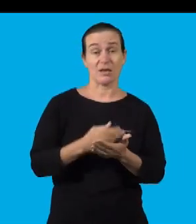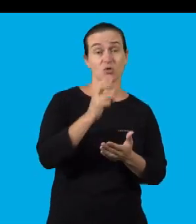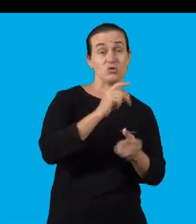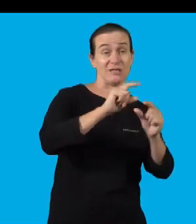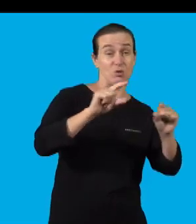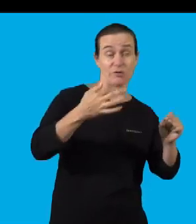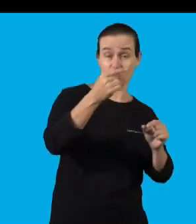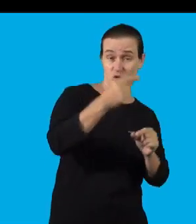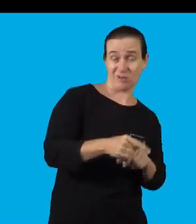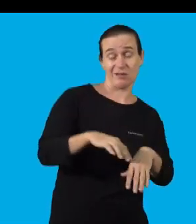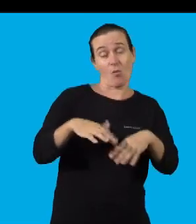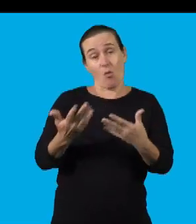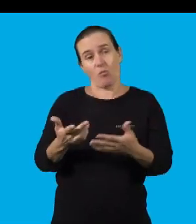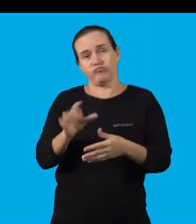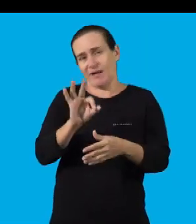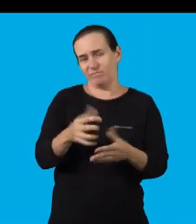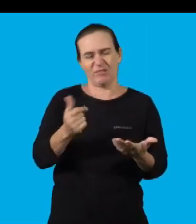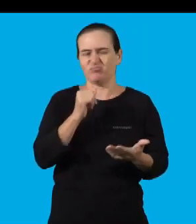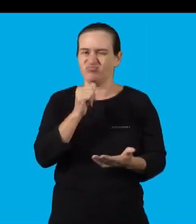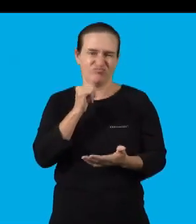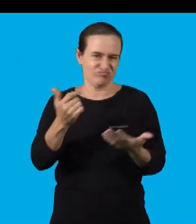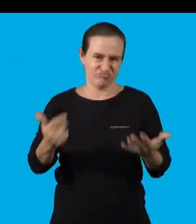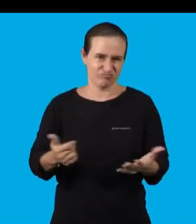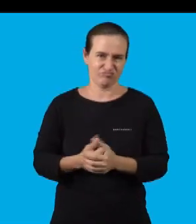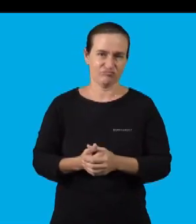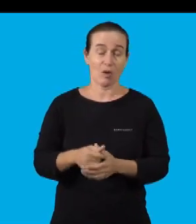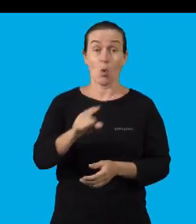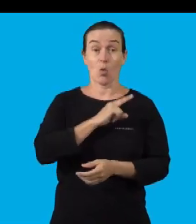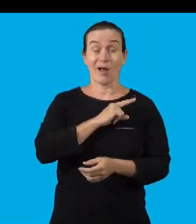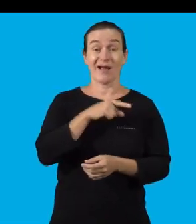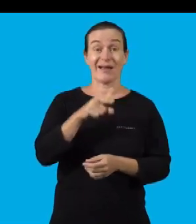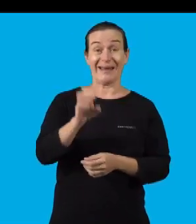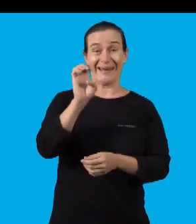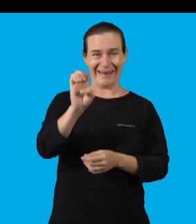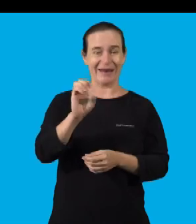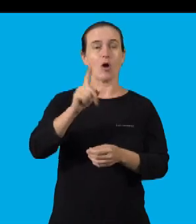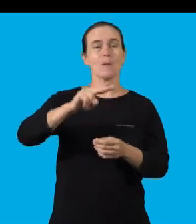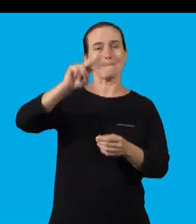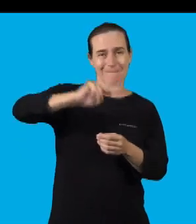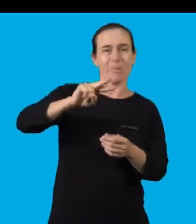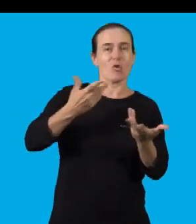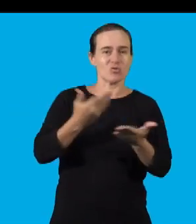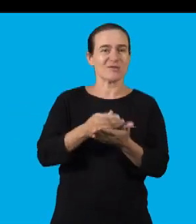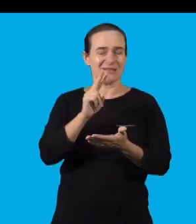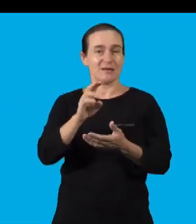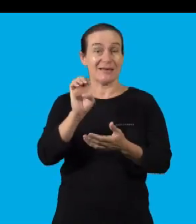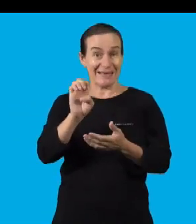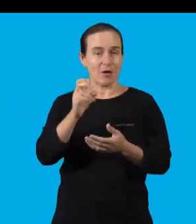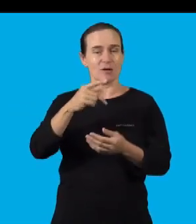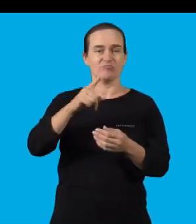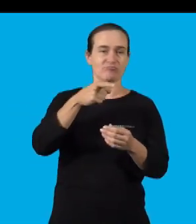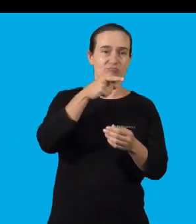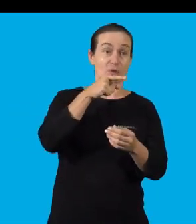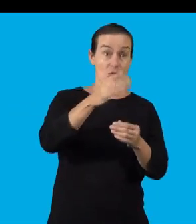You can either use the equation of G or the equation of F. It does not matter, because E is on both the